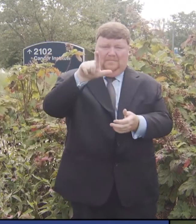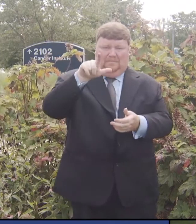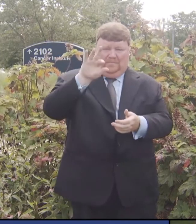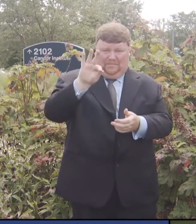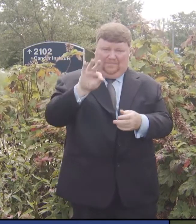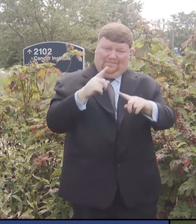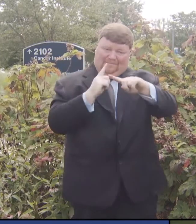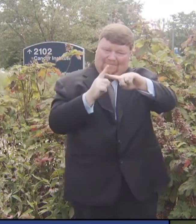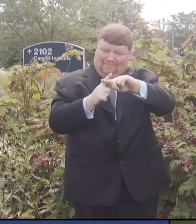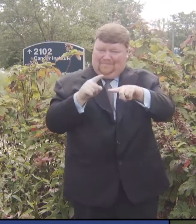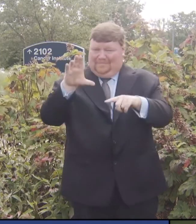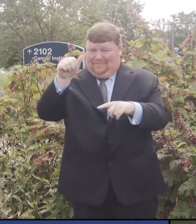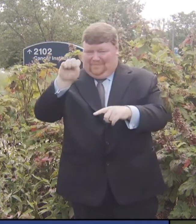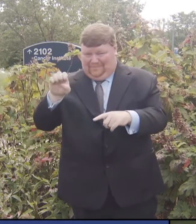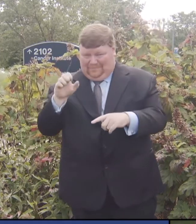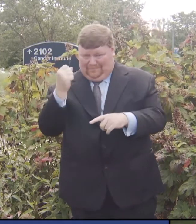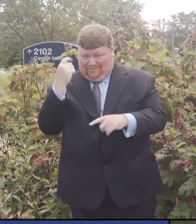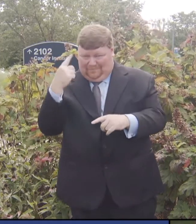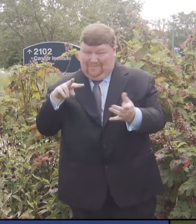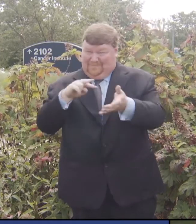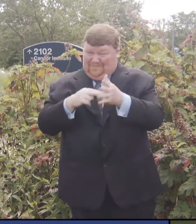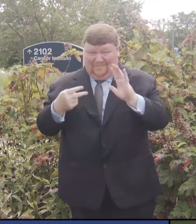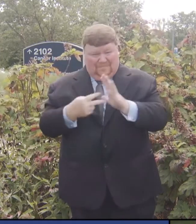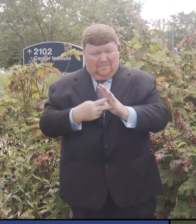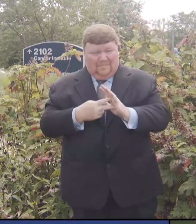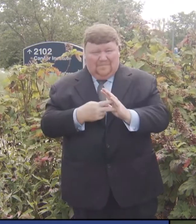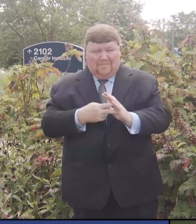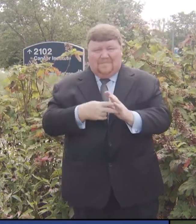639,729 positive cases. That means that